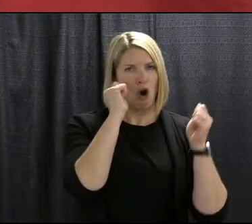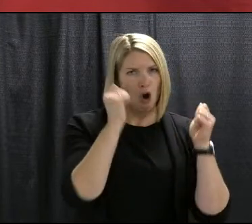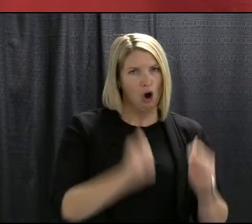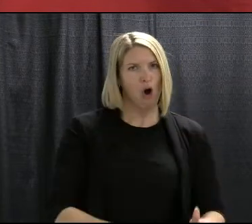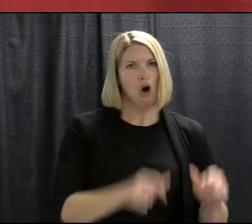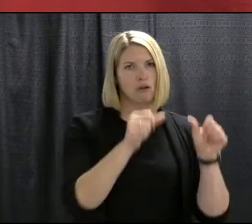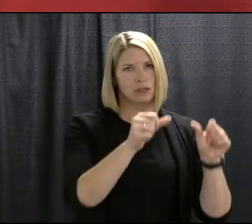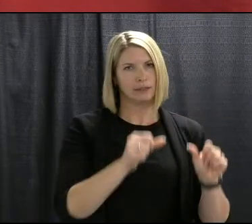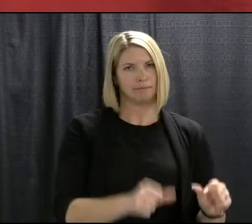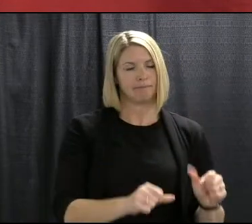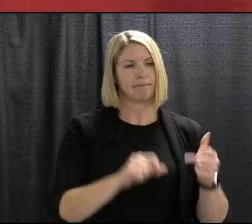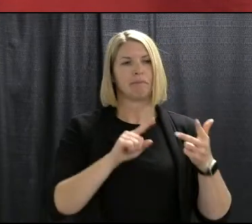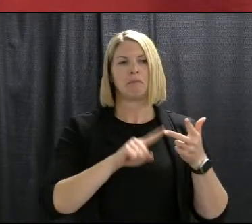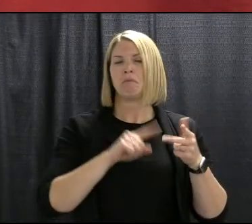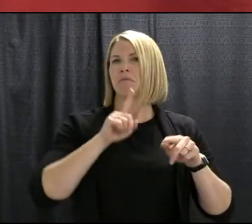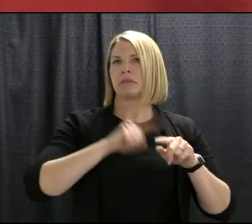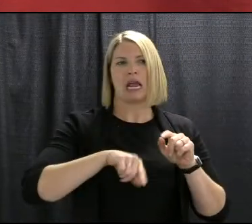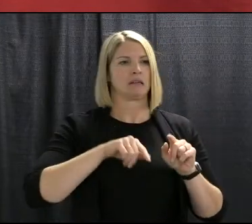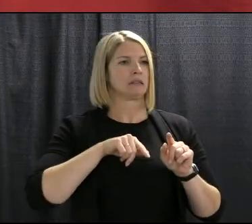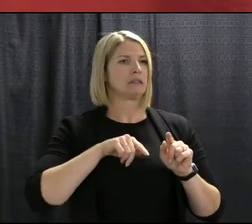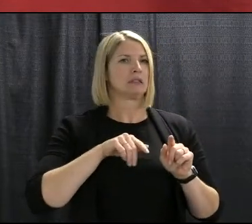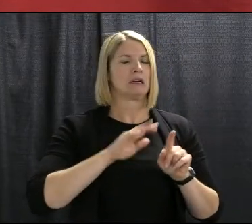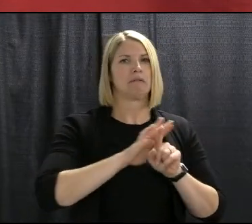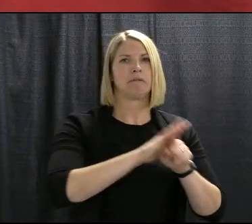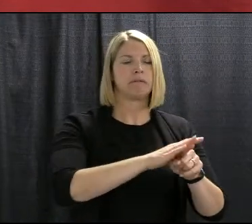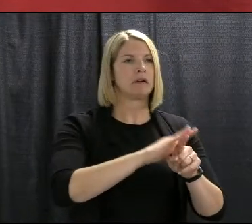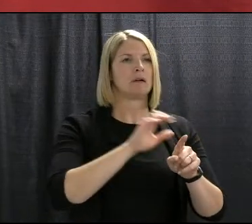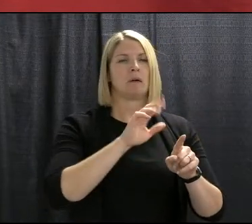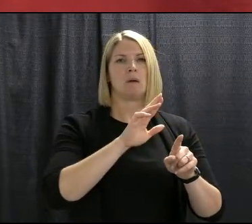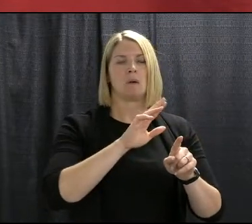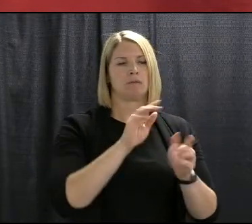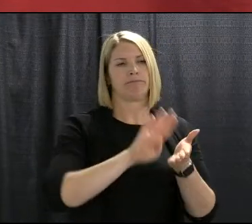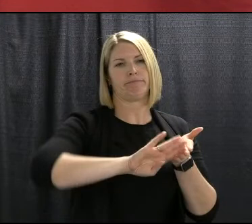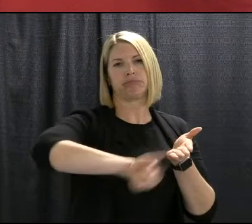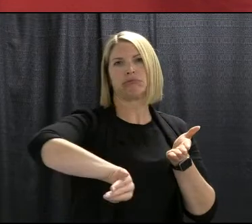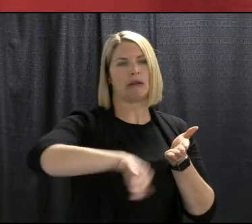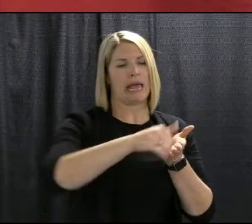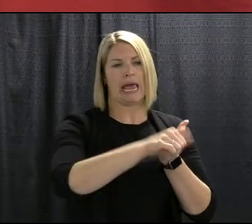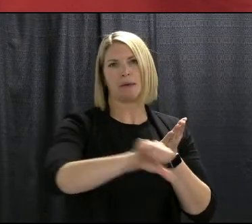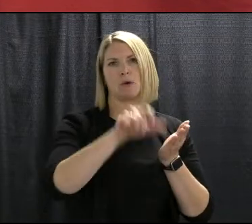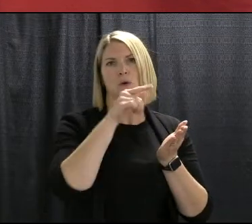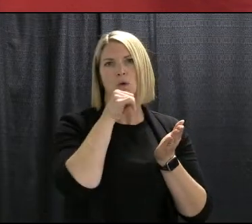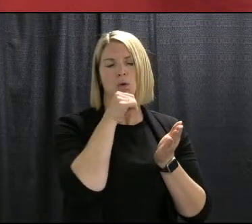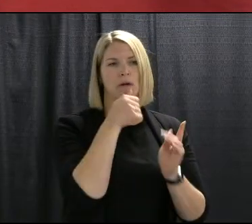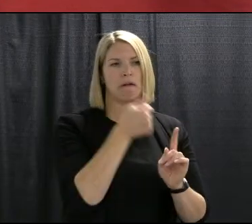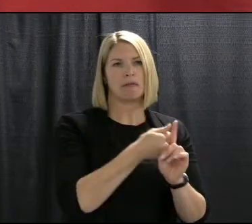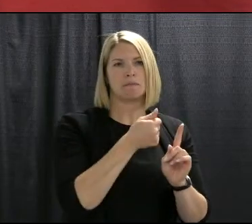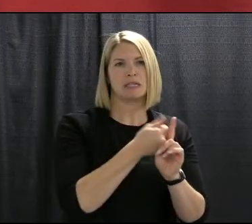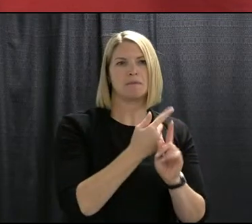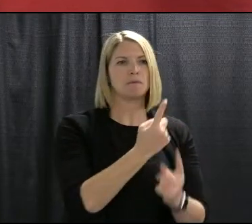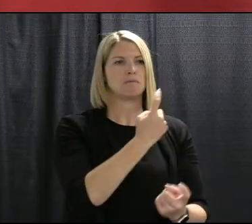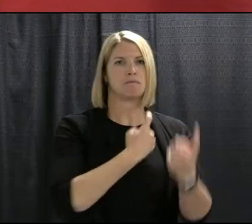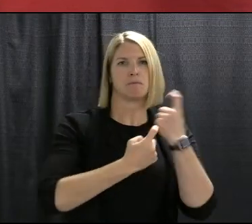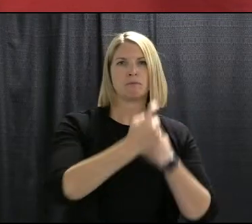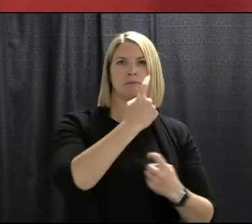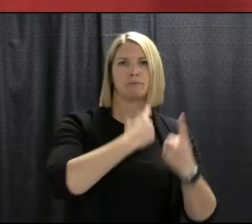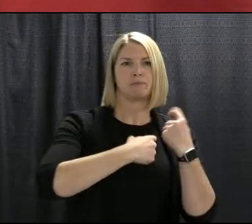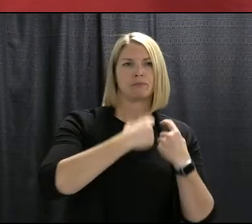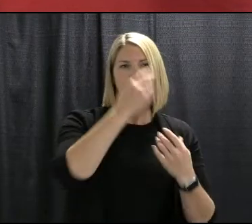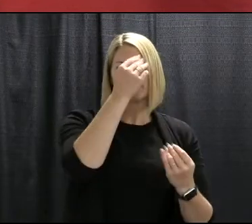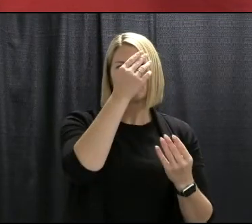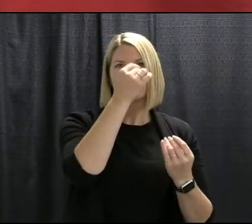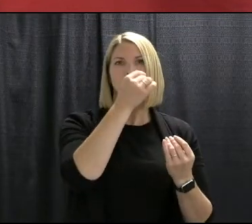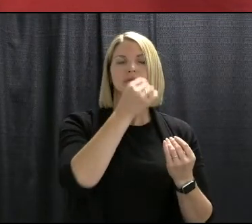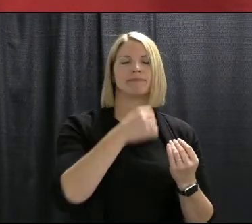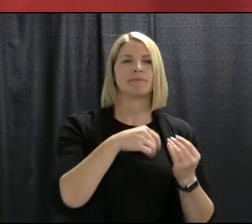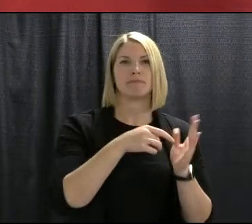not intimidate, dismiss, or penalize an employee or applicant for making inquiries or requesting information related